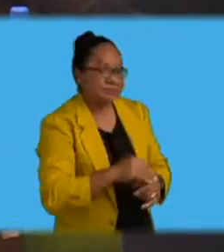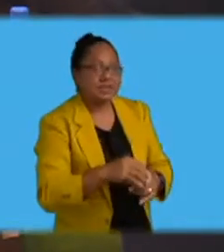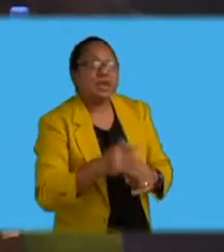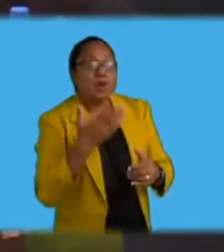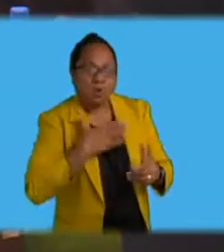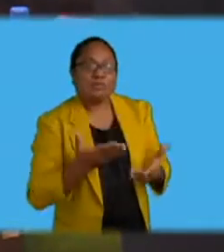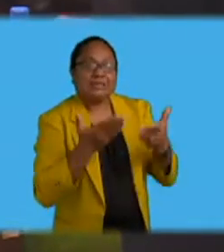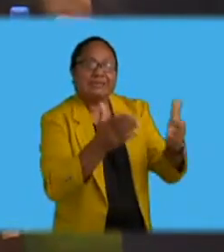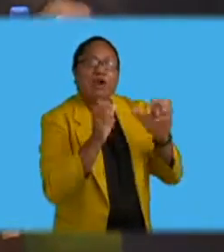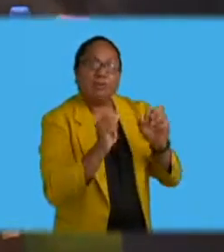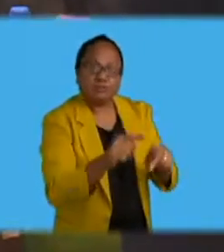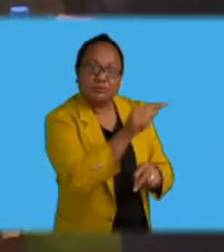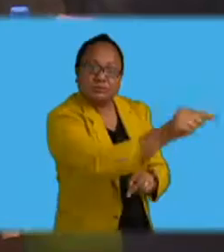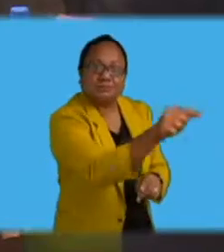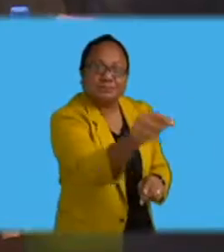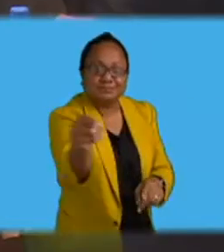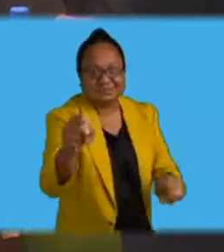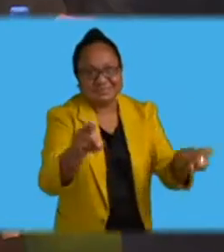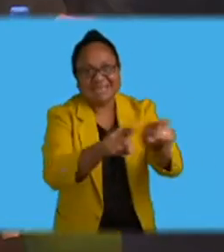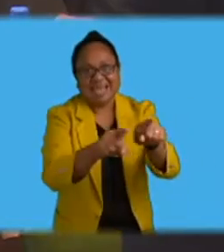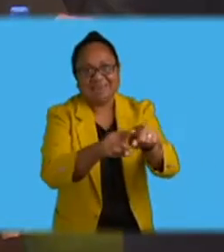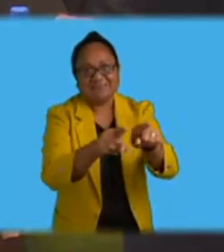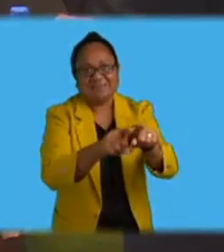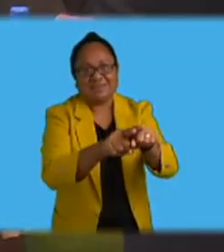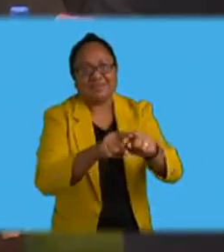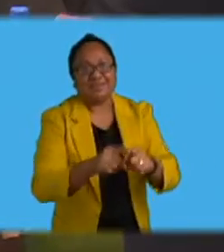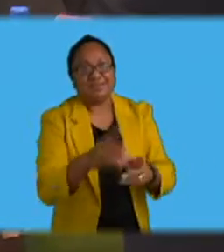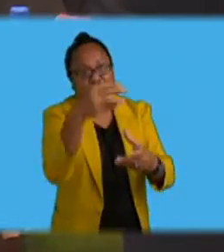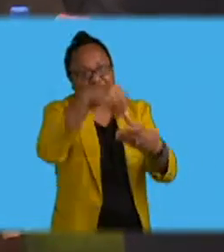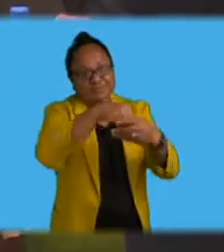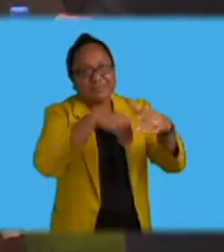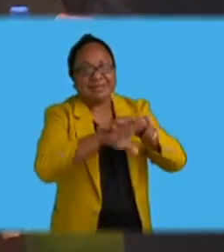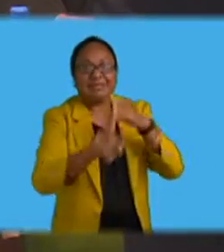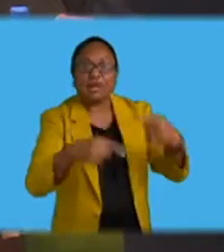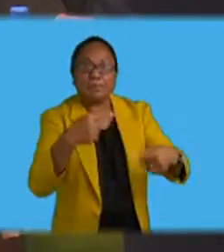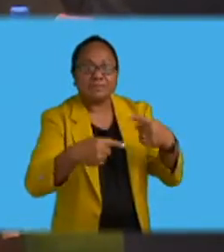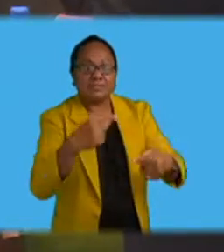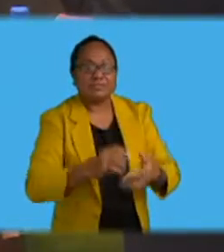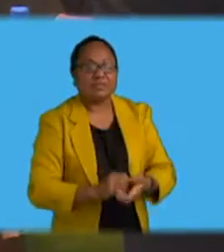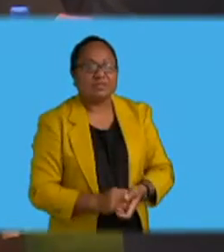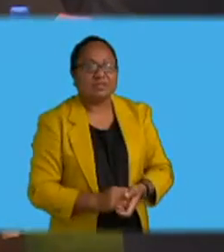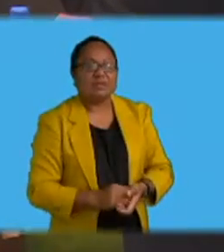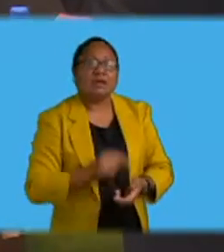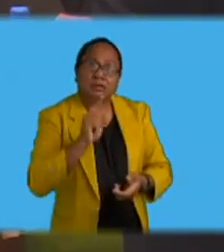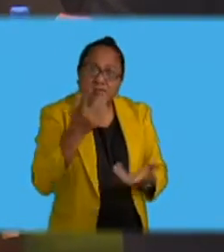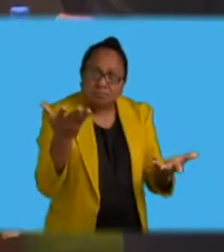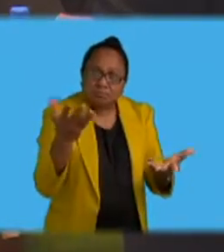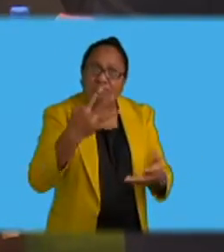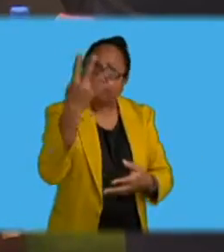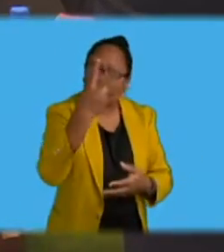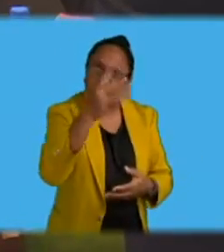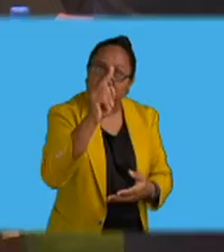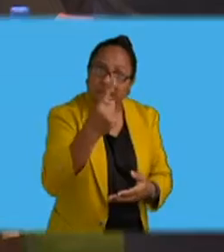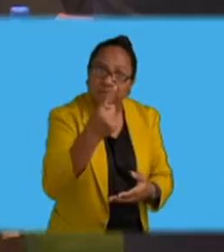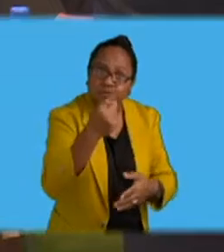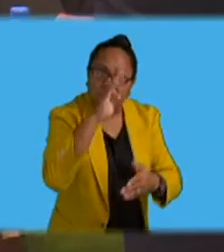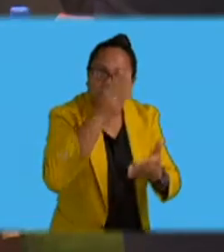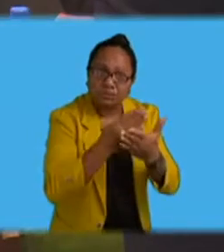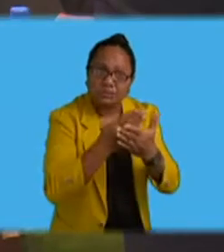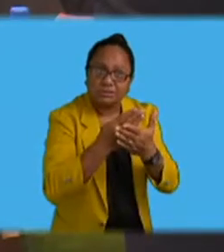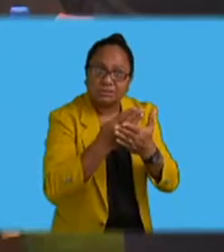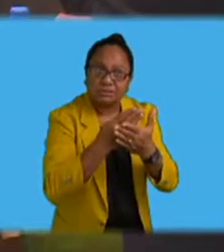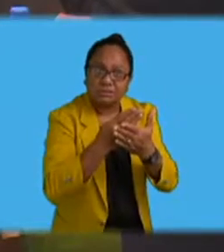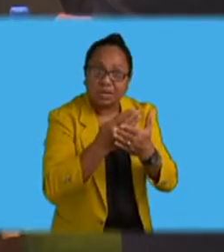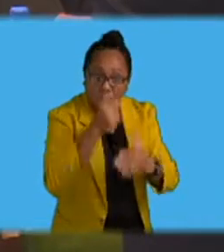opportunity to also participate, Madam Speaker. But Madam Speaker, 14,000 students with a